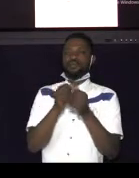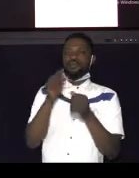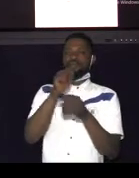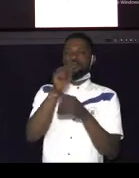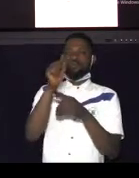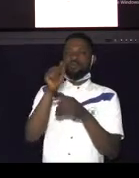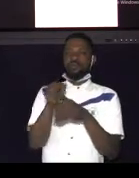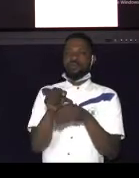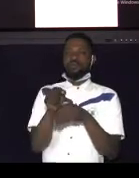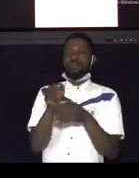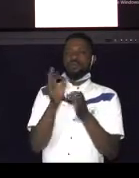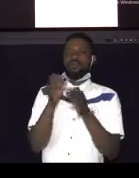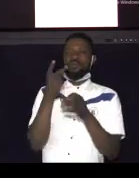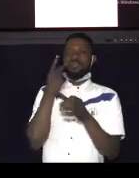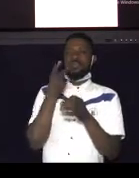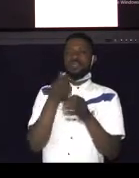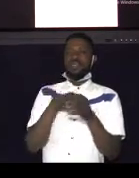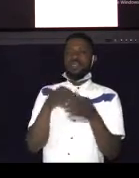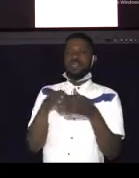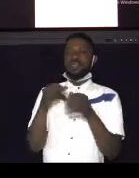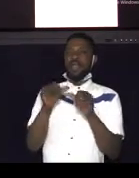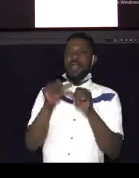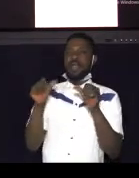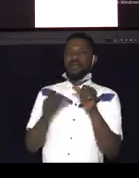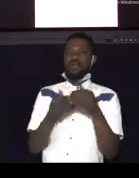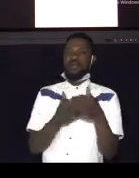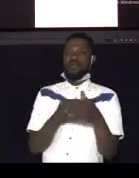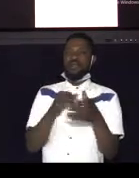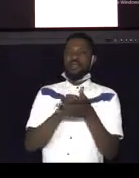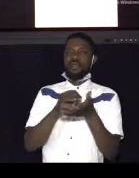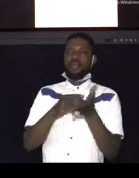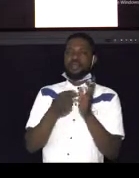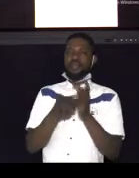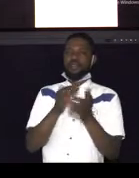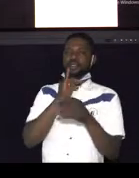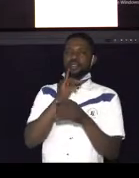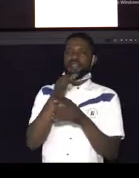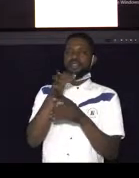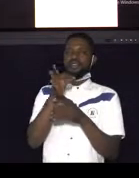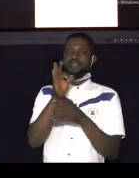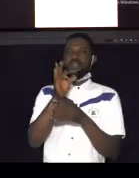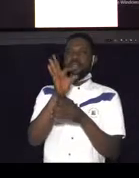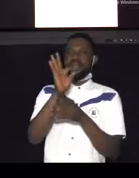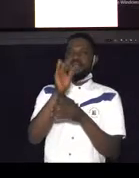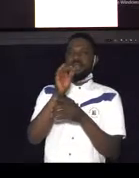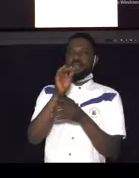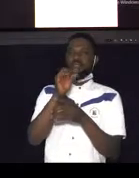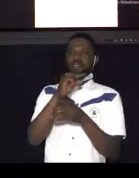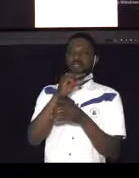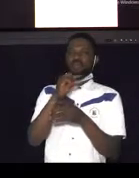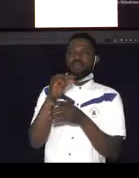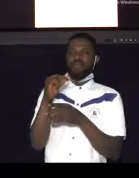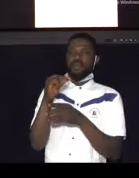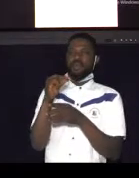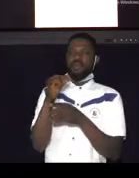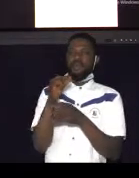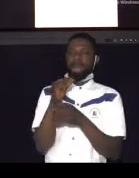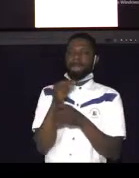see a box in any angle corner, just know that automatically that angle is